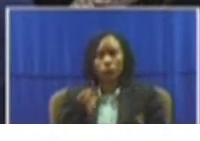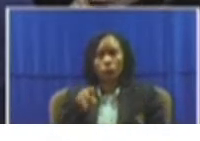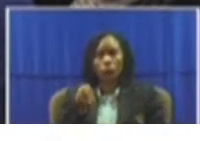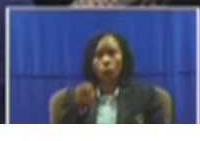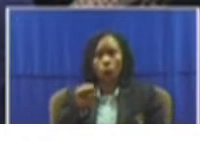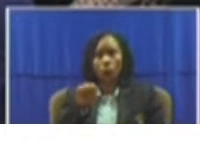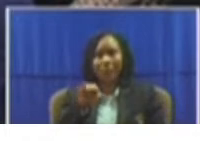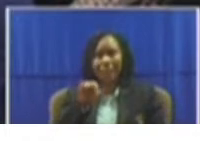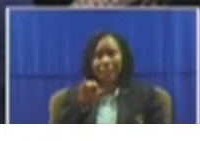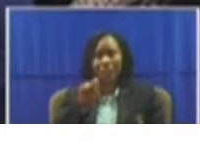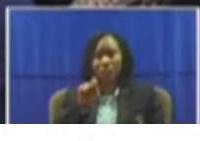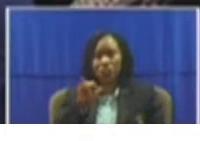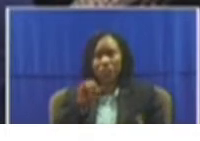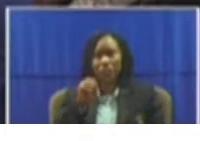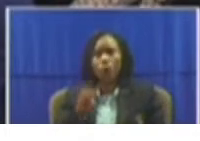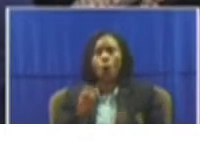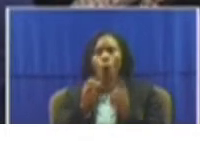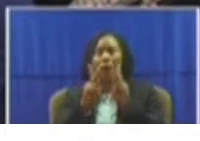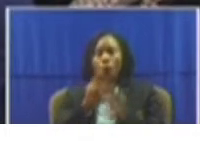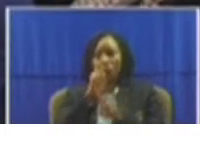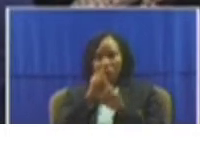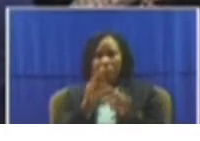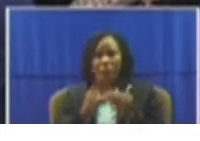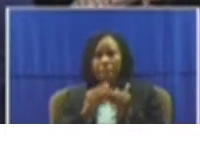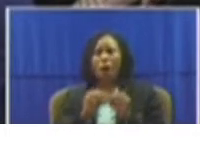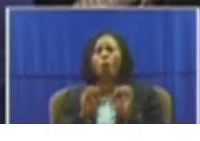Okay, Honorable Member, all right.